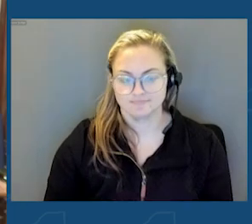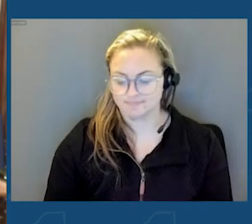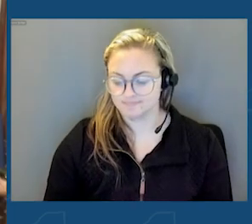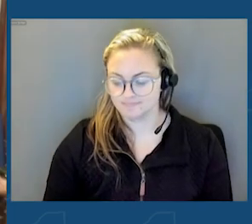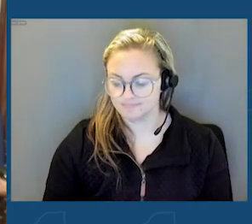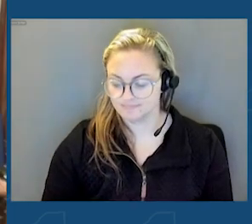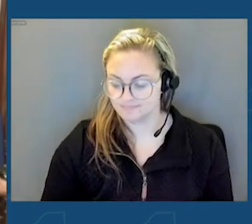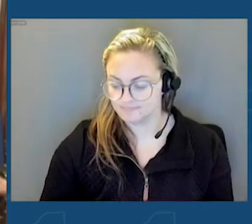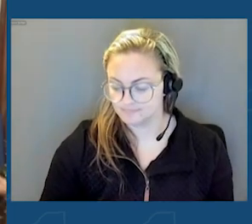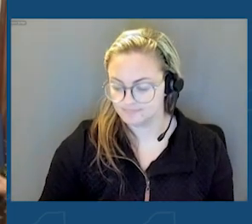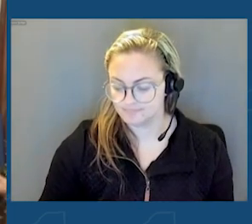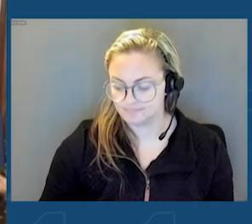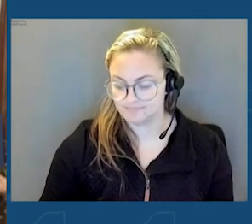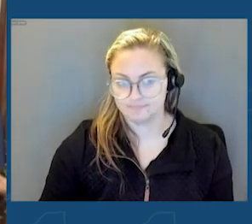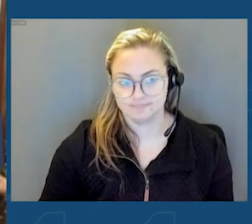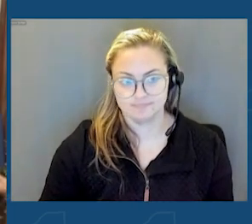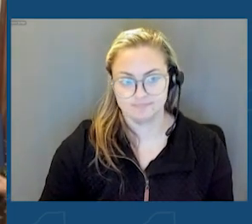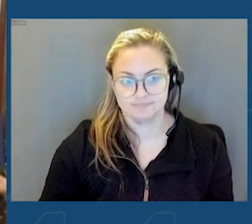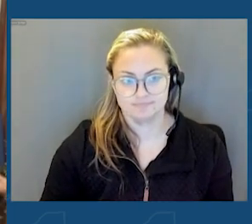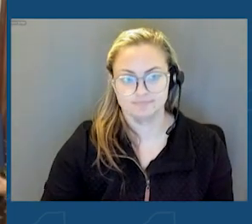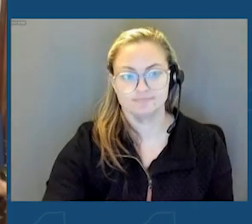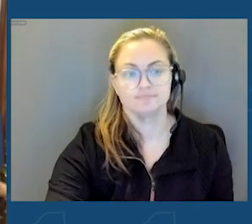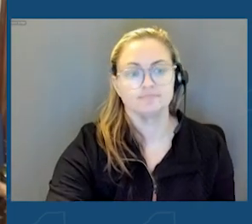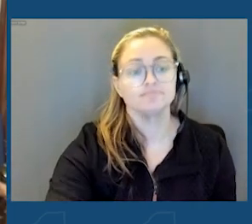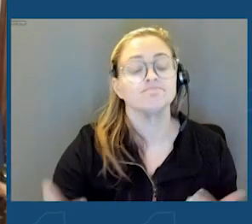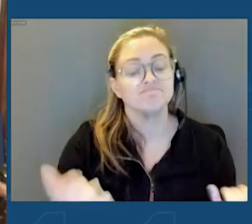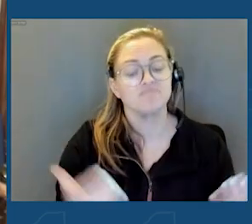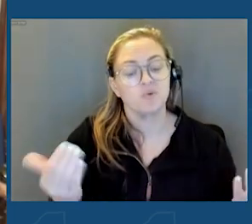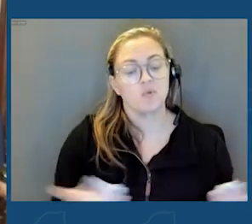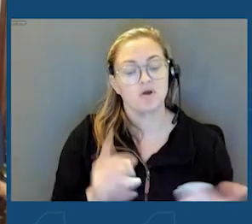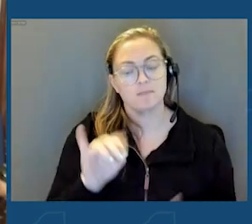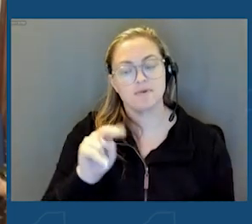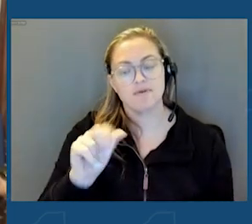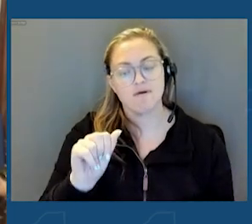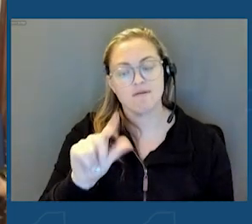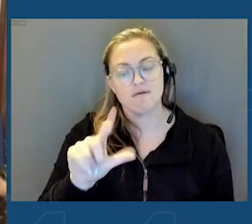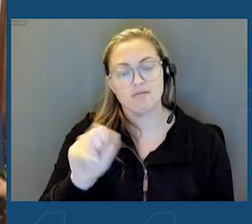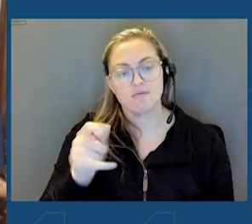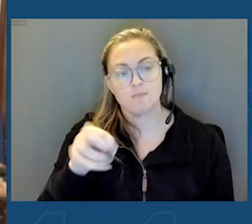And now, please welcome to the stage Assemblymember Donna Lepardo.